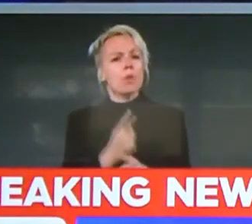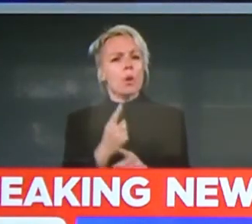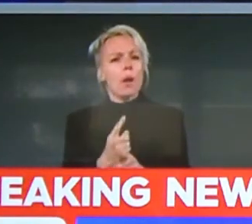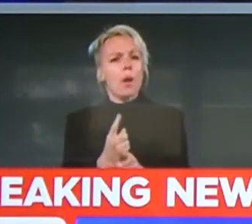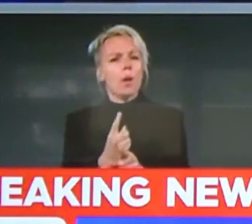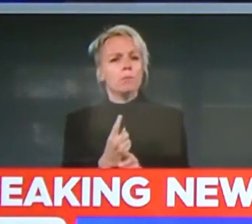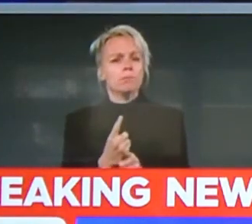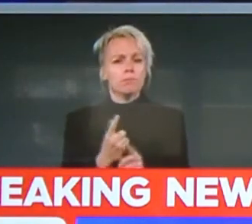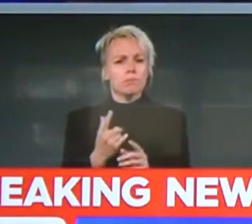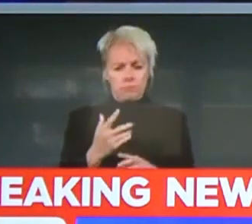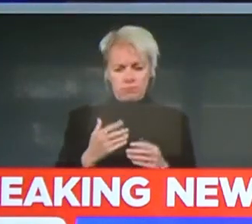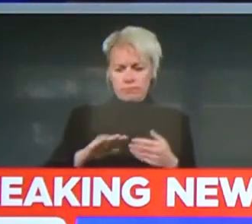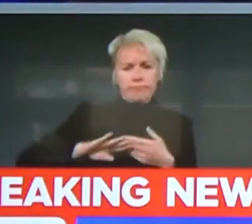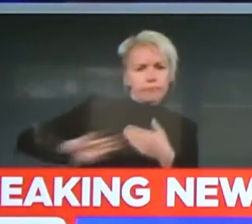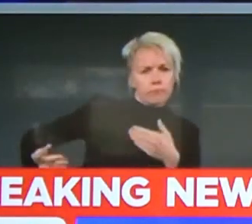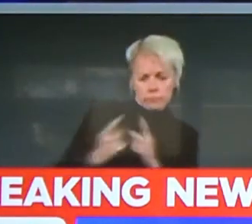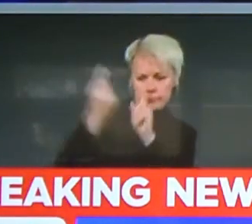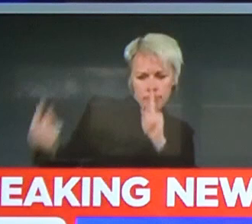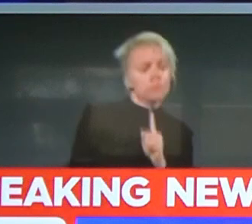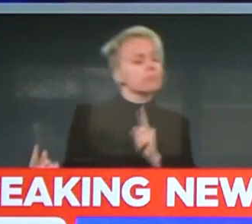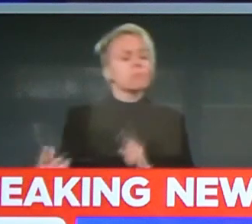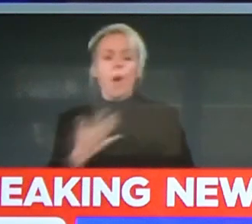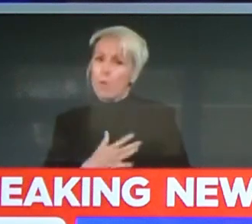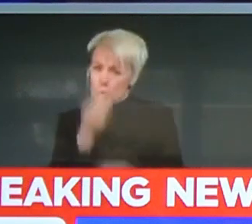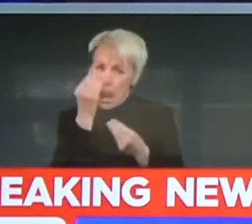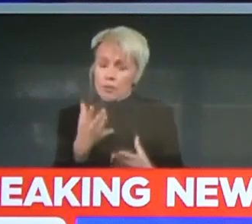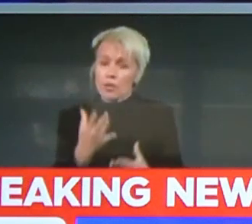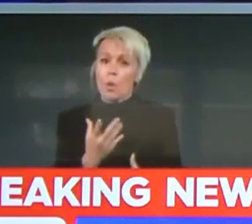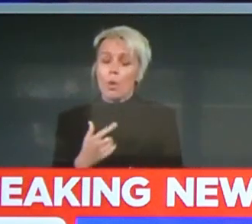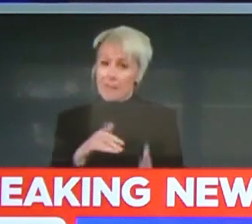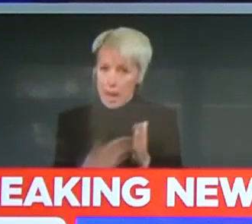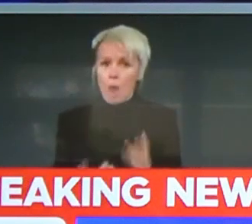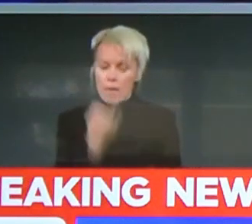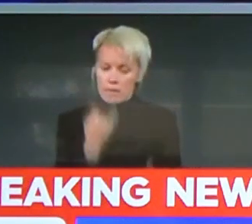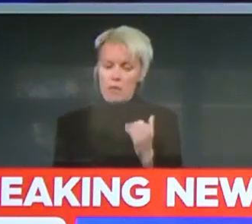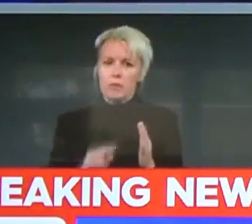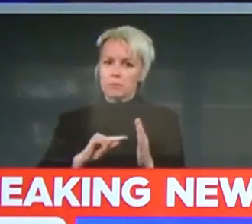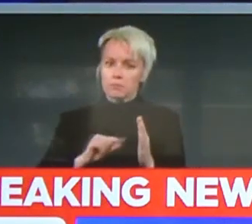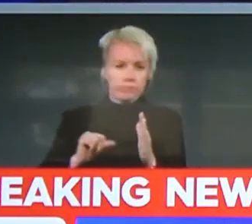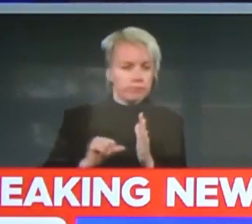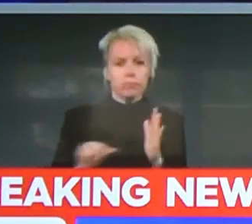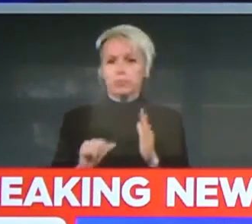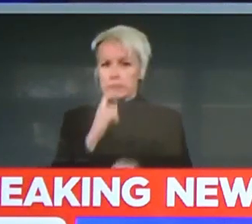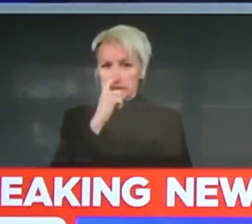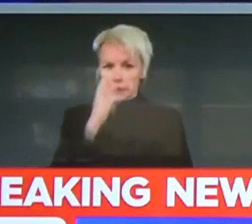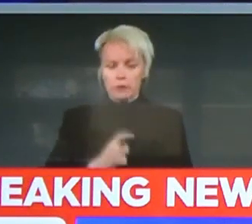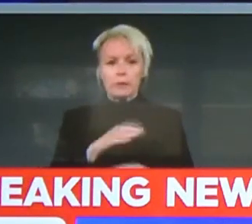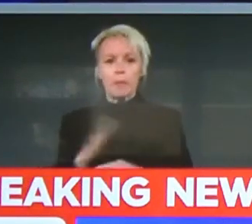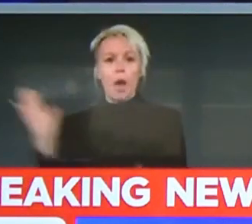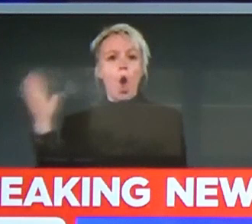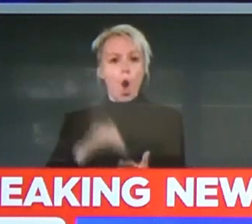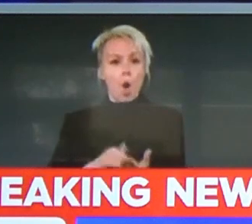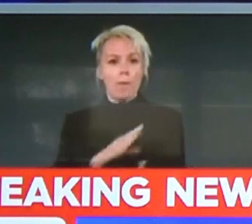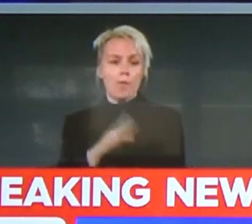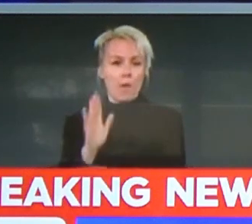again that we are really serious now about a return traveller. You leave the airport, you go home and